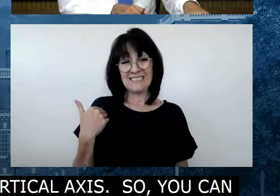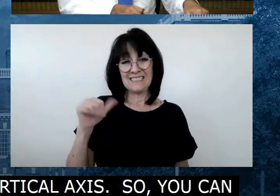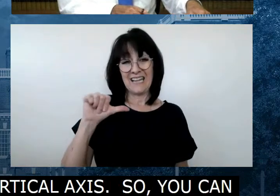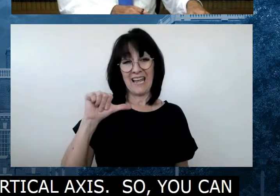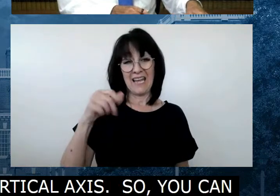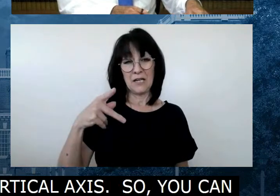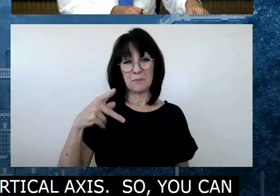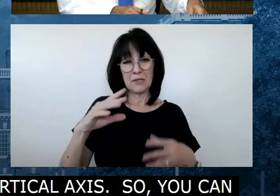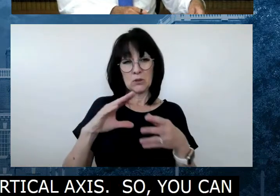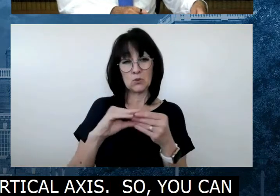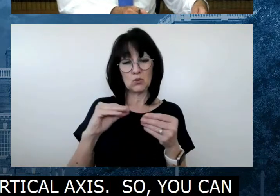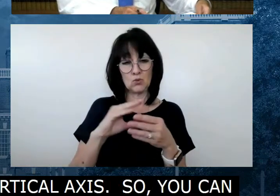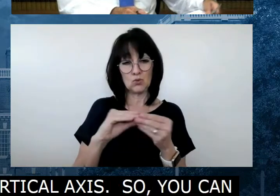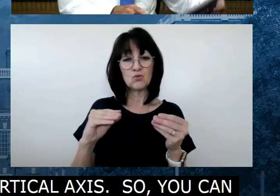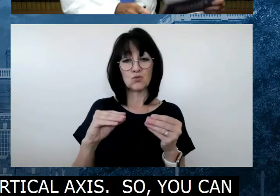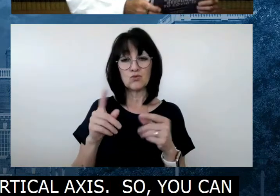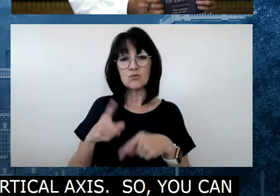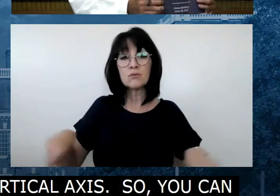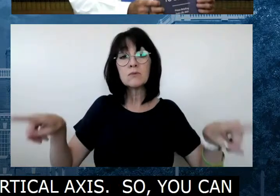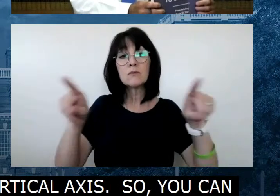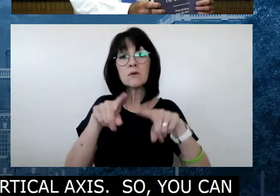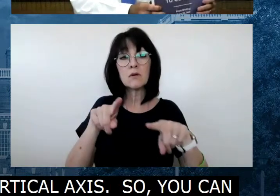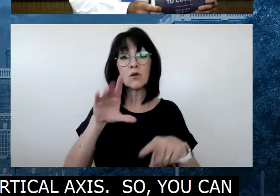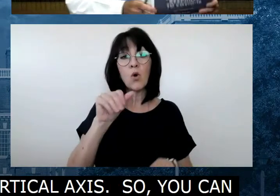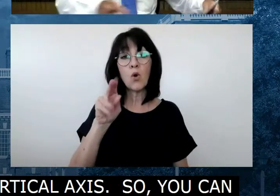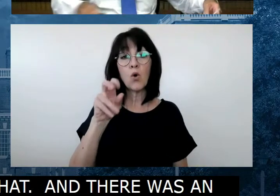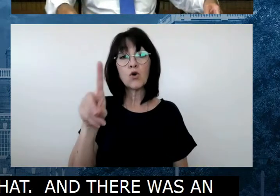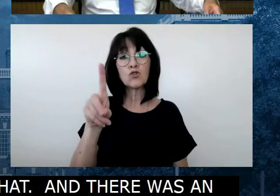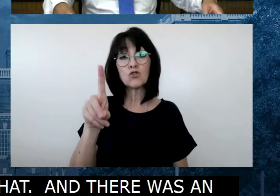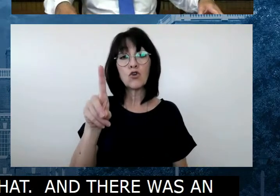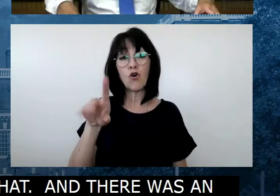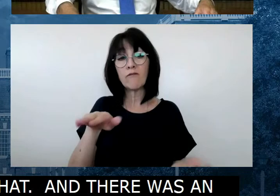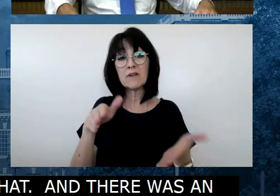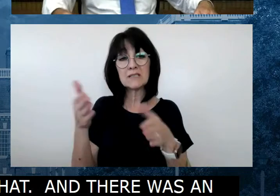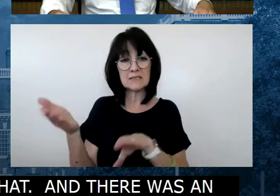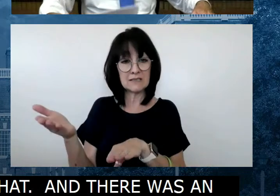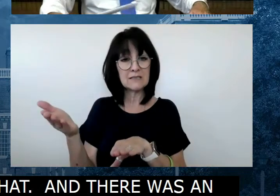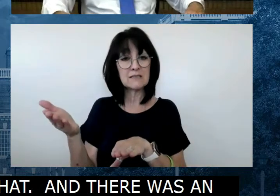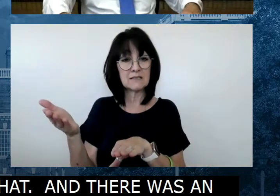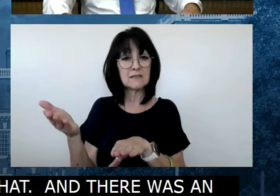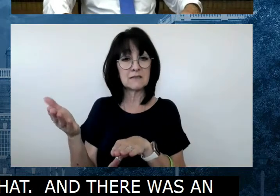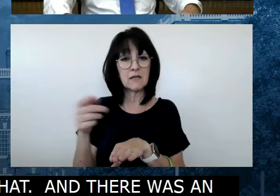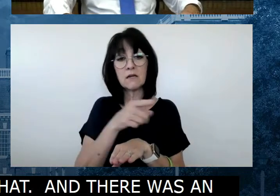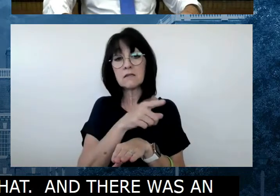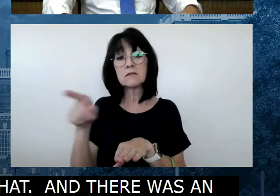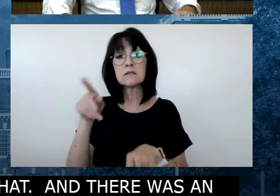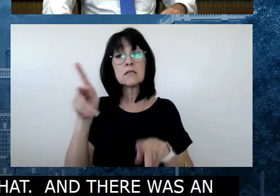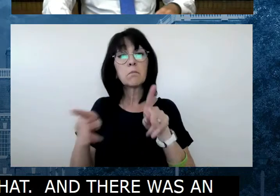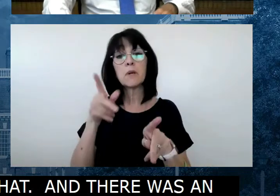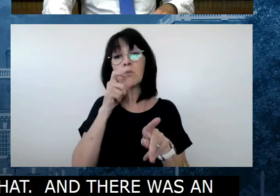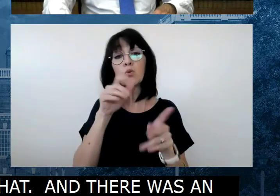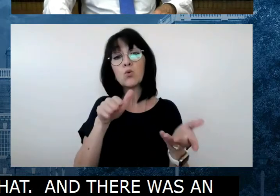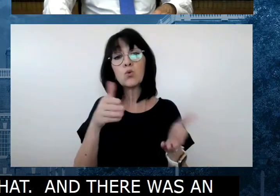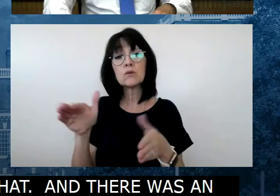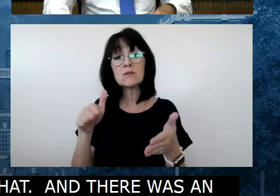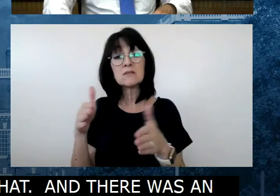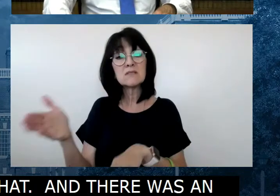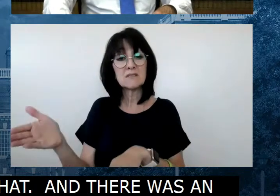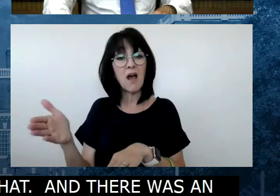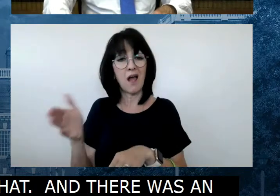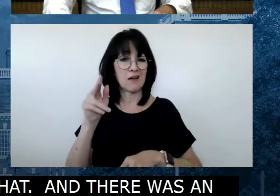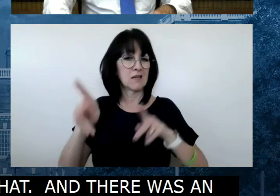the COVID-19 deaths today are among the unvaccinated populations.